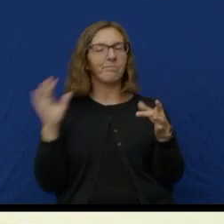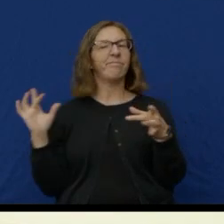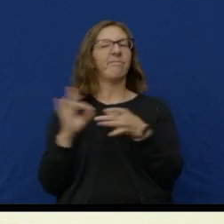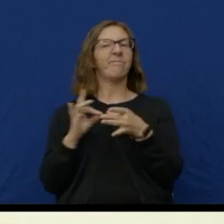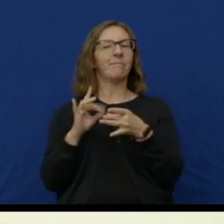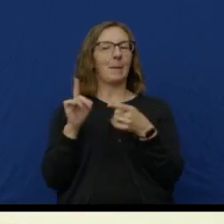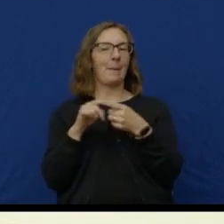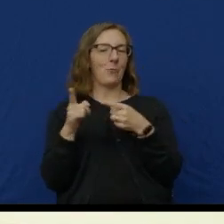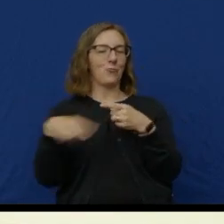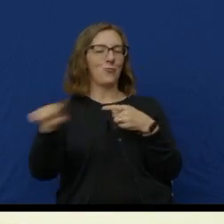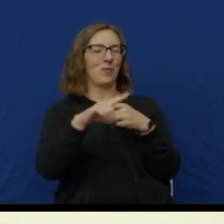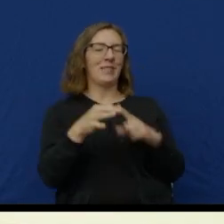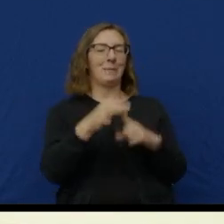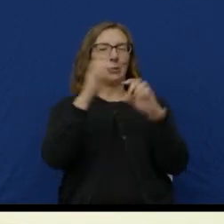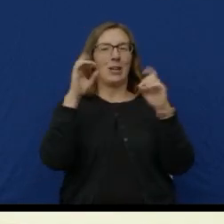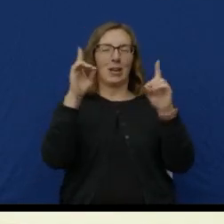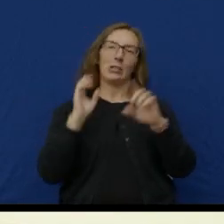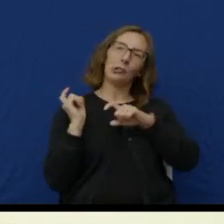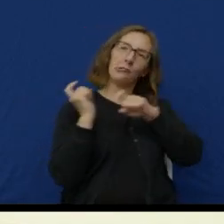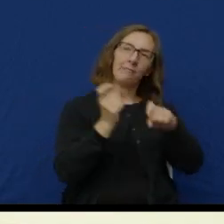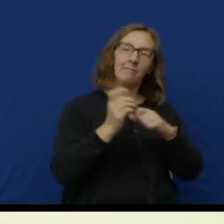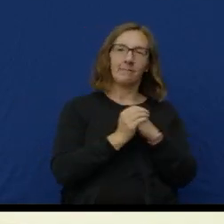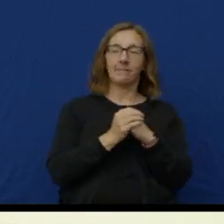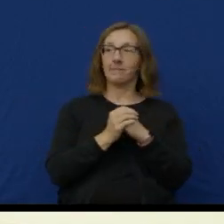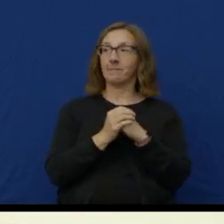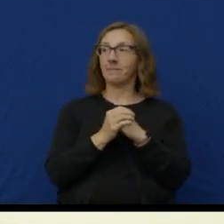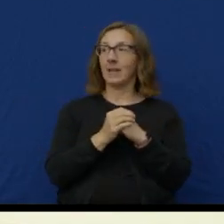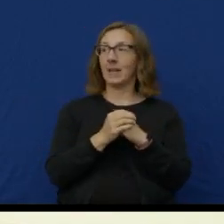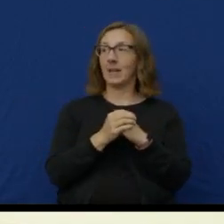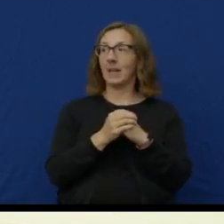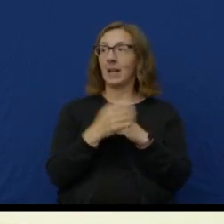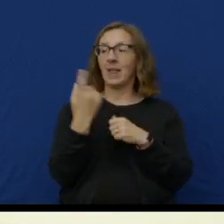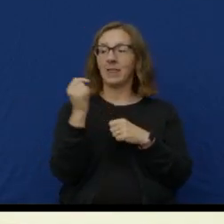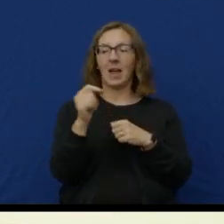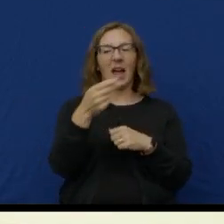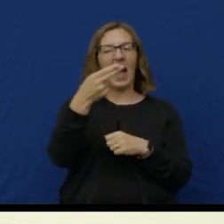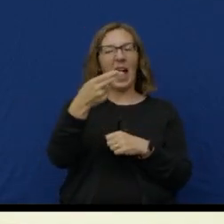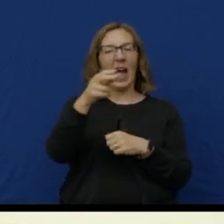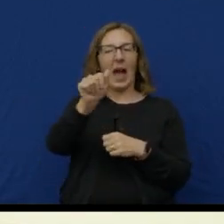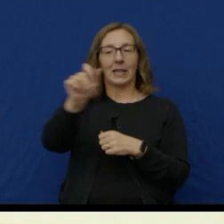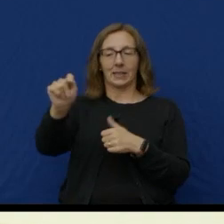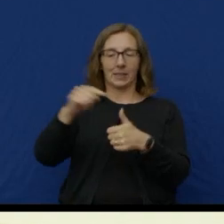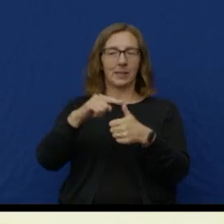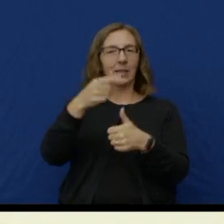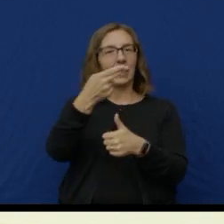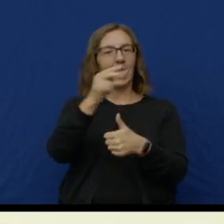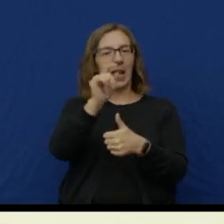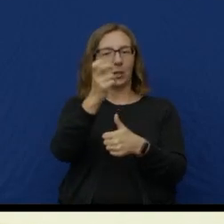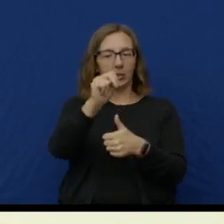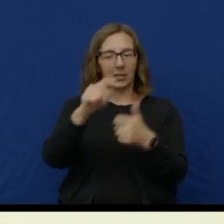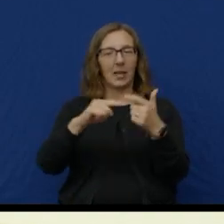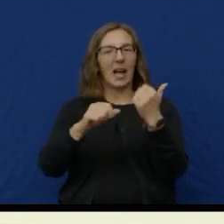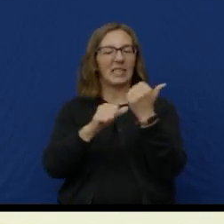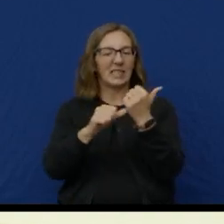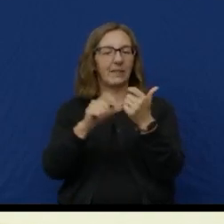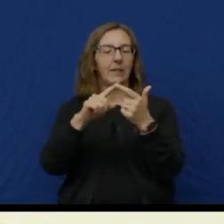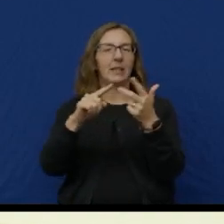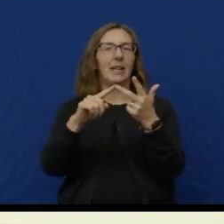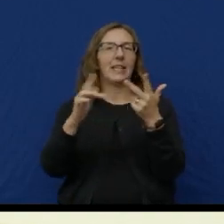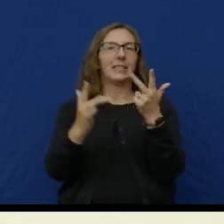contributions to special education. The HAT, which is the acronym for Henderson Assistive Technology Team,